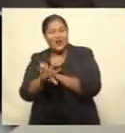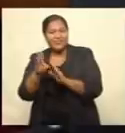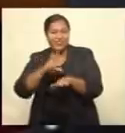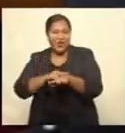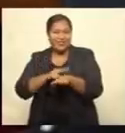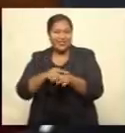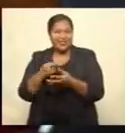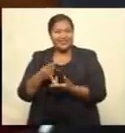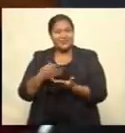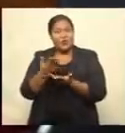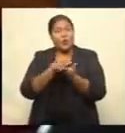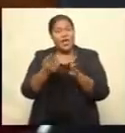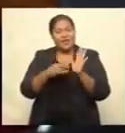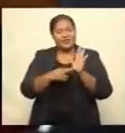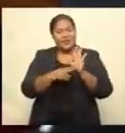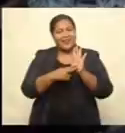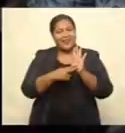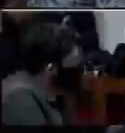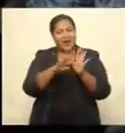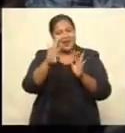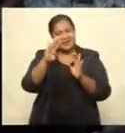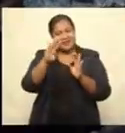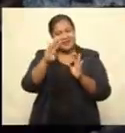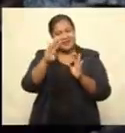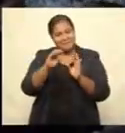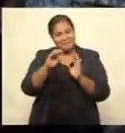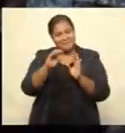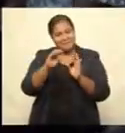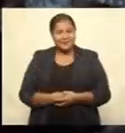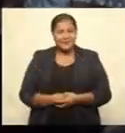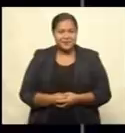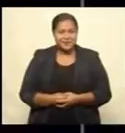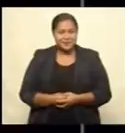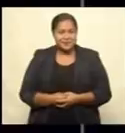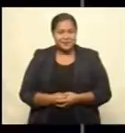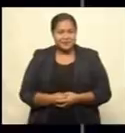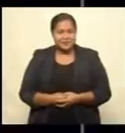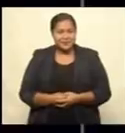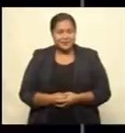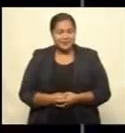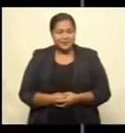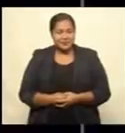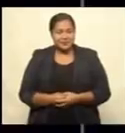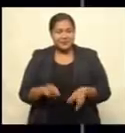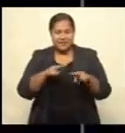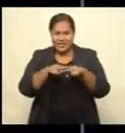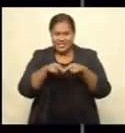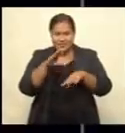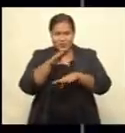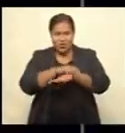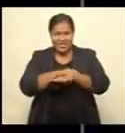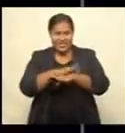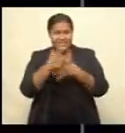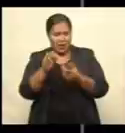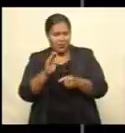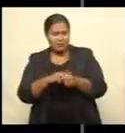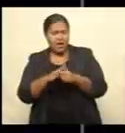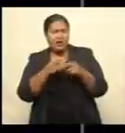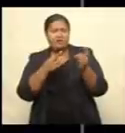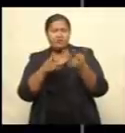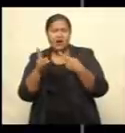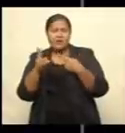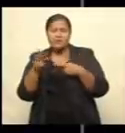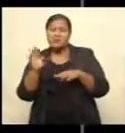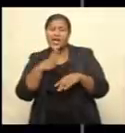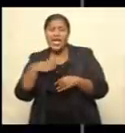Lautoka and Ba. Christiana Uluwai, FBC News. The Fiji Police Force will now make recommendations to